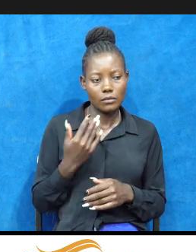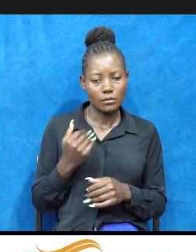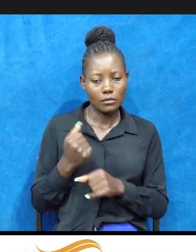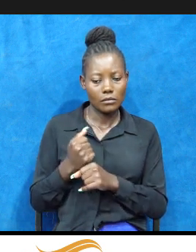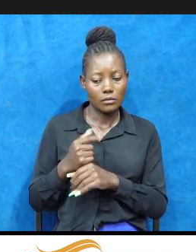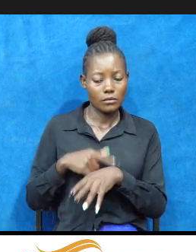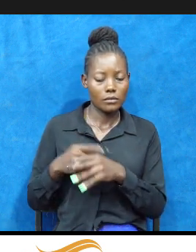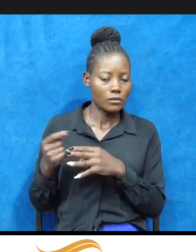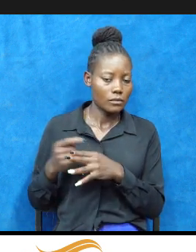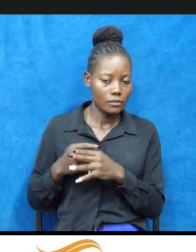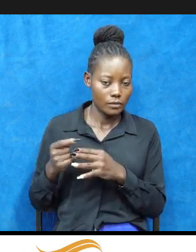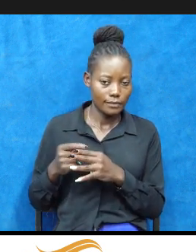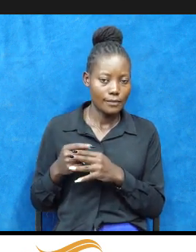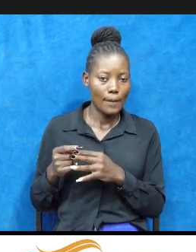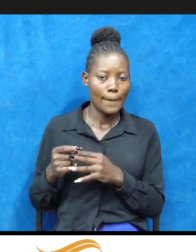in my own training.